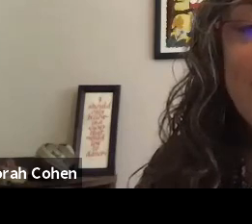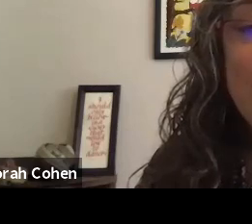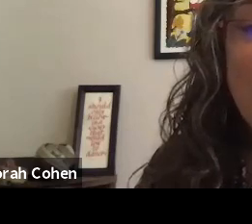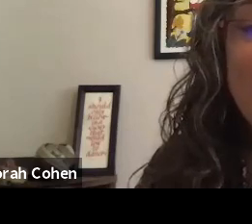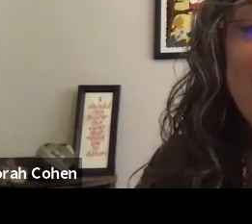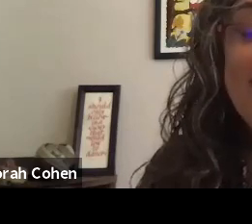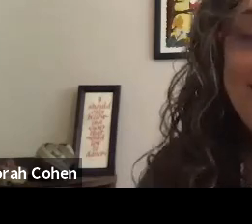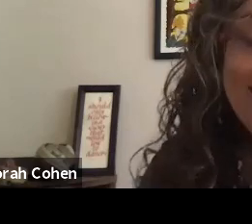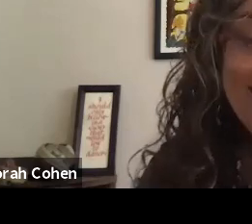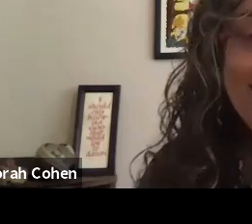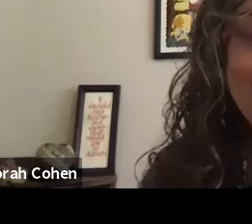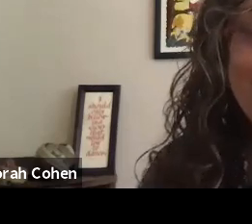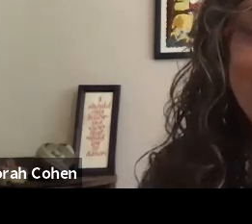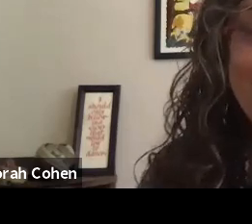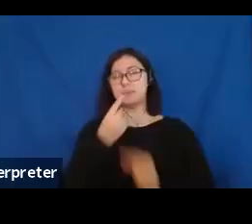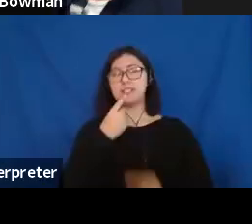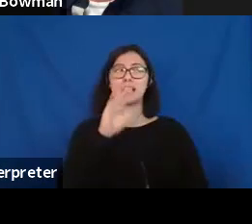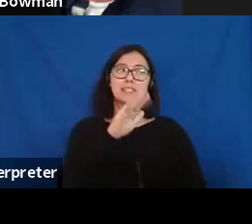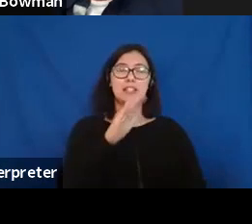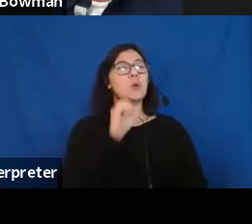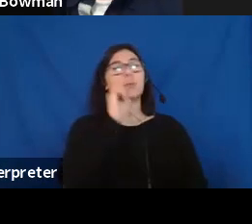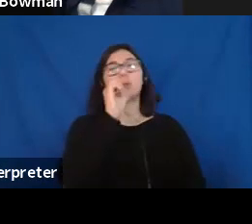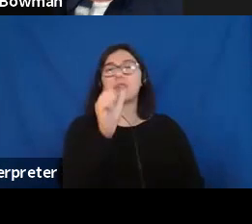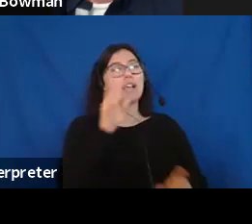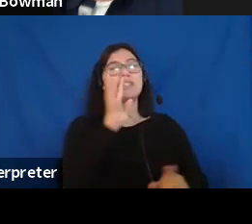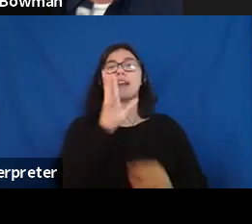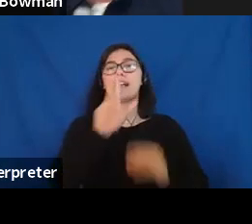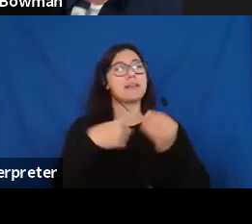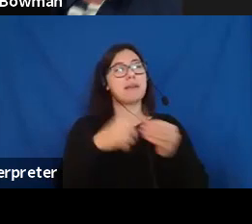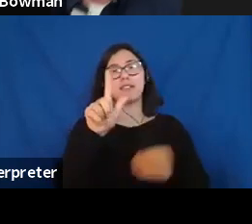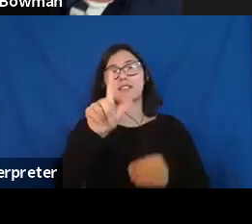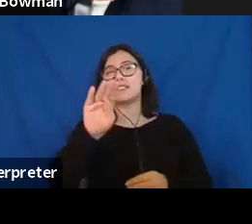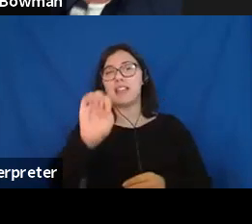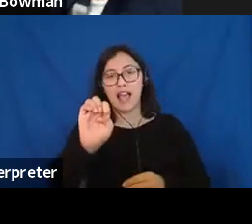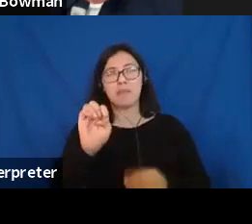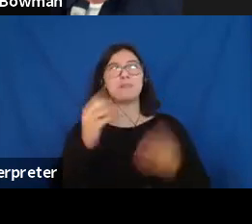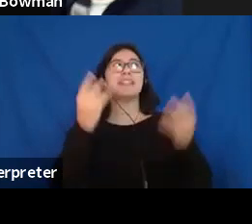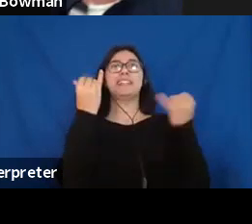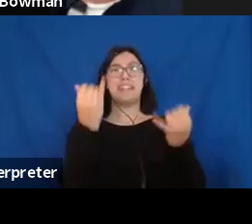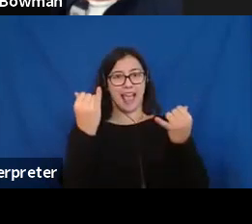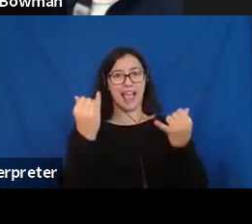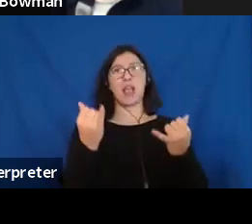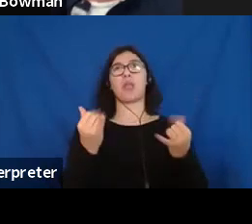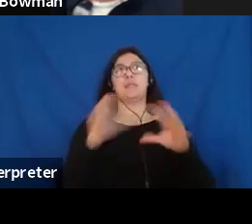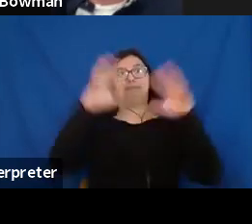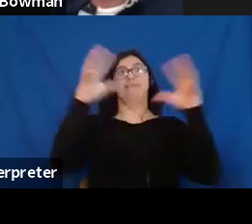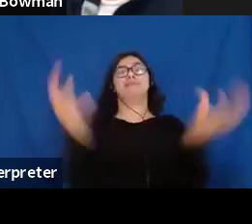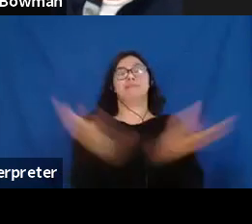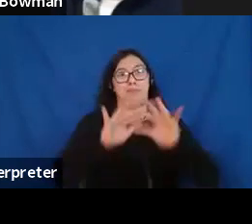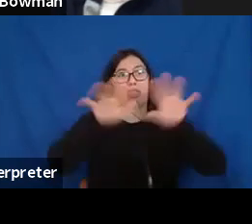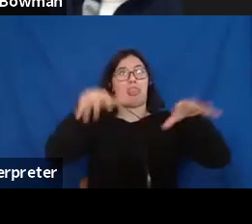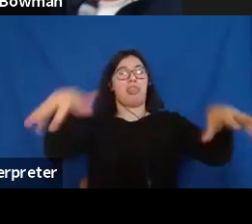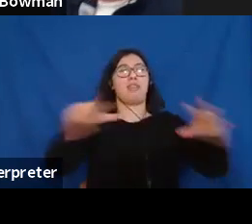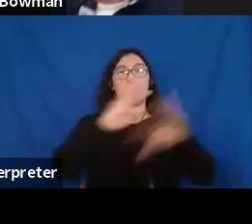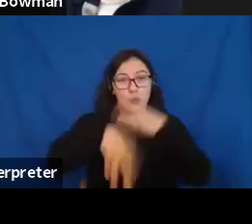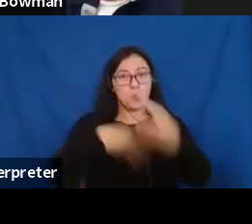How you doing, Marion? Talking about Lyme disease now. We're talking about a pandemic. And so he kind of gave